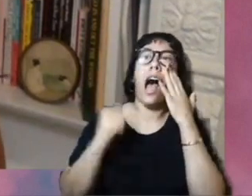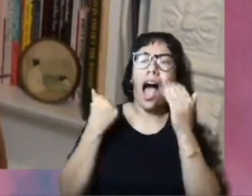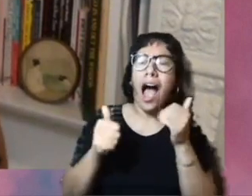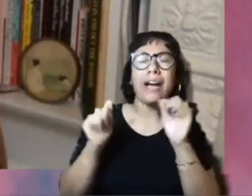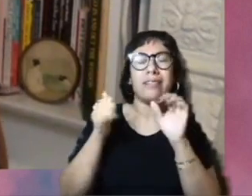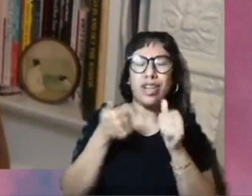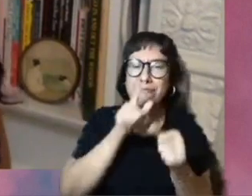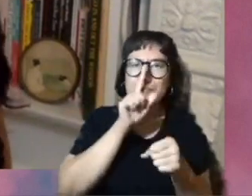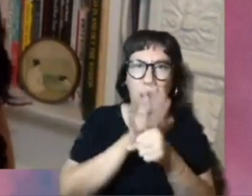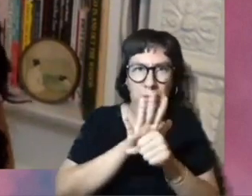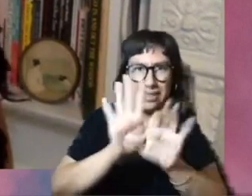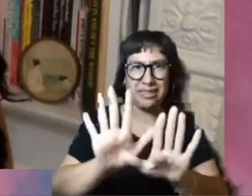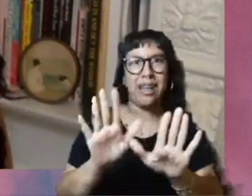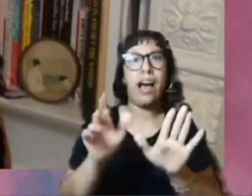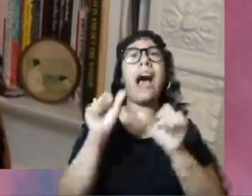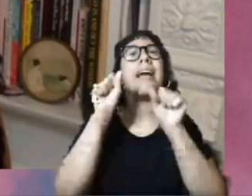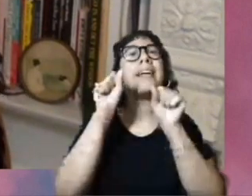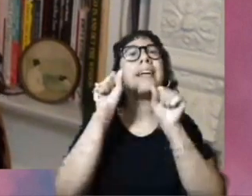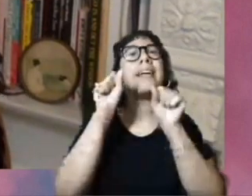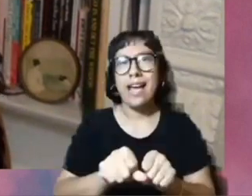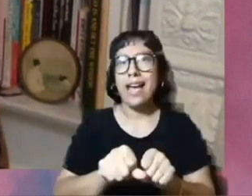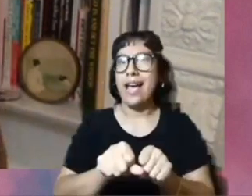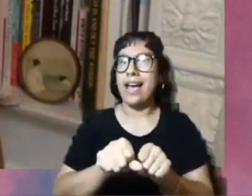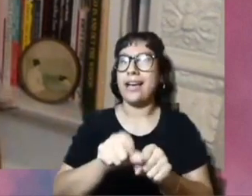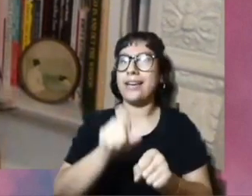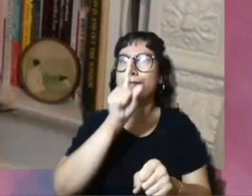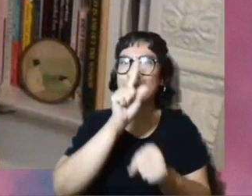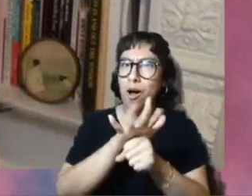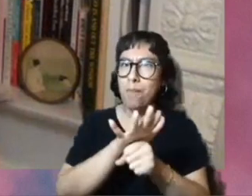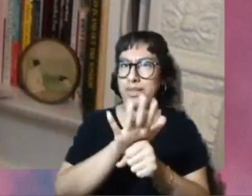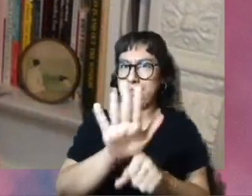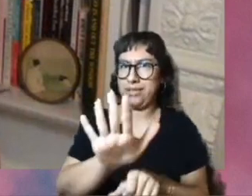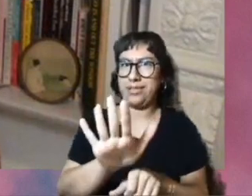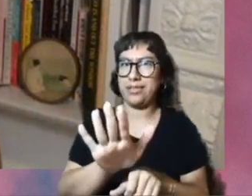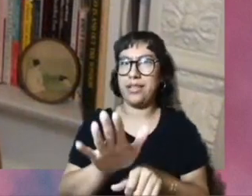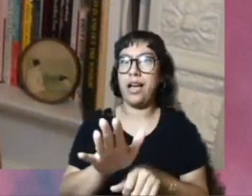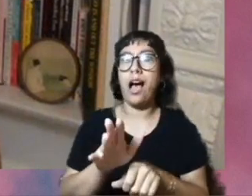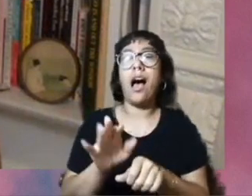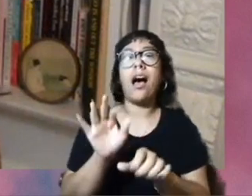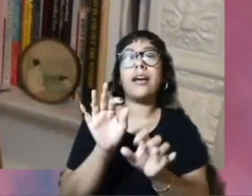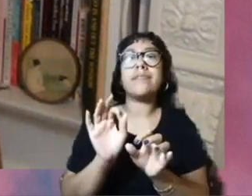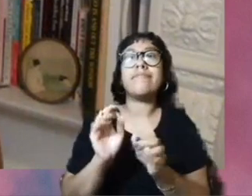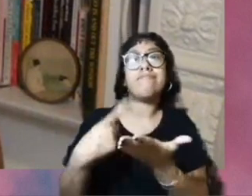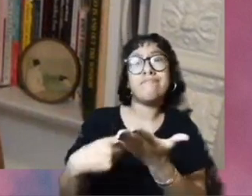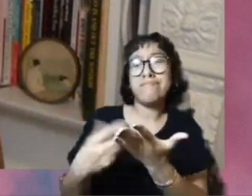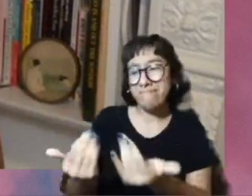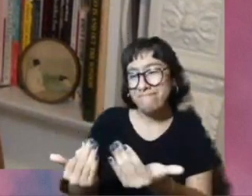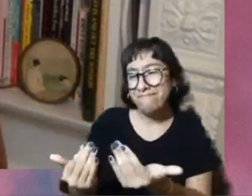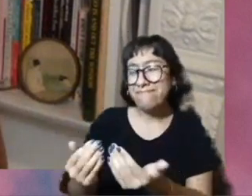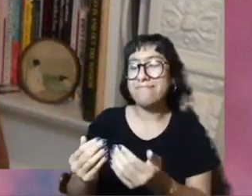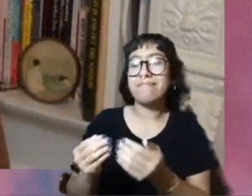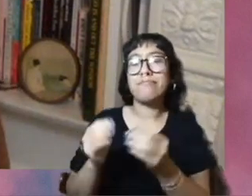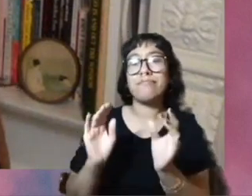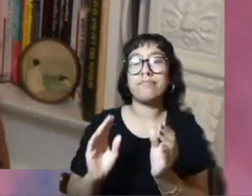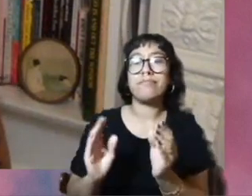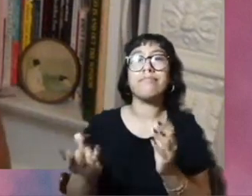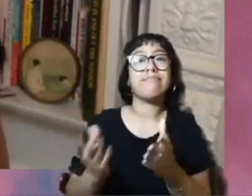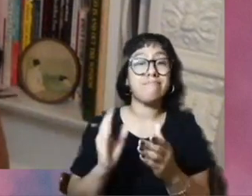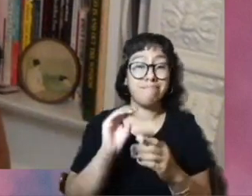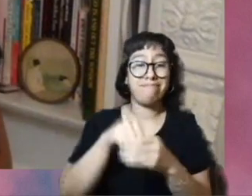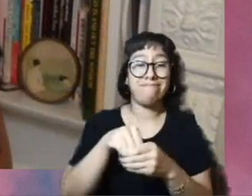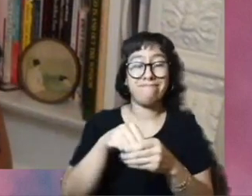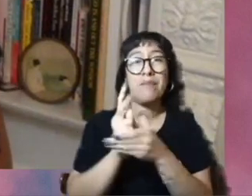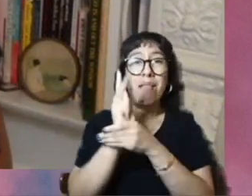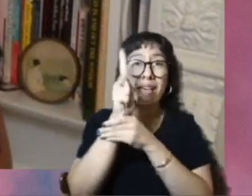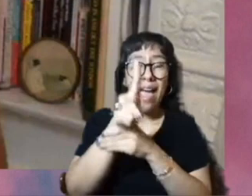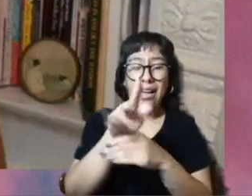promise what I can guarantee. I tuck a plant into warm soil, promise it a